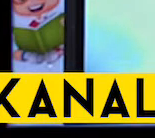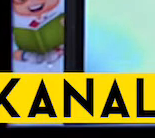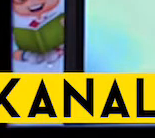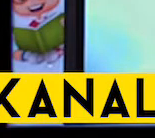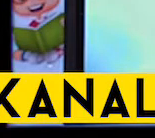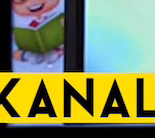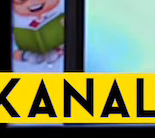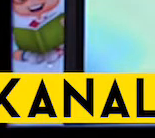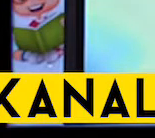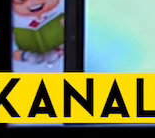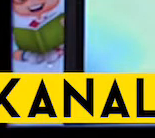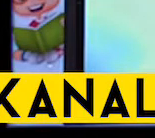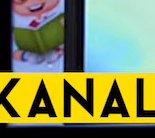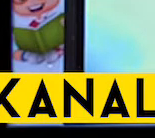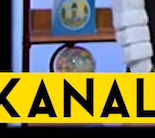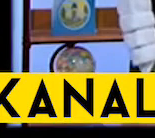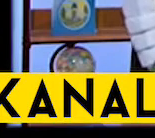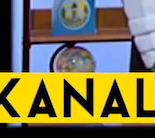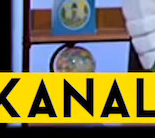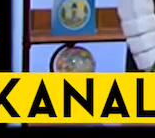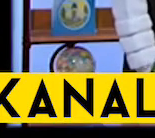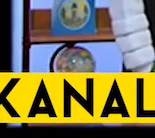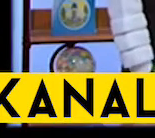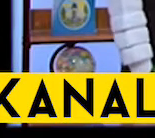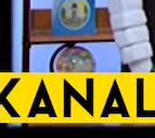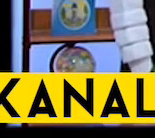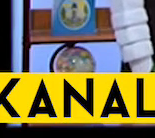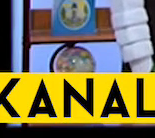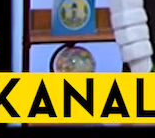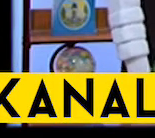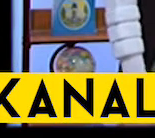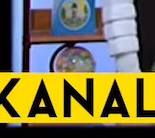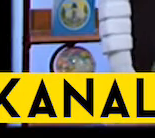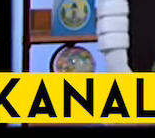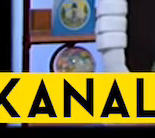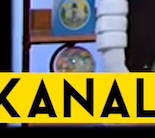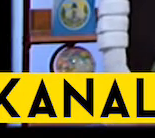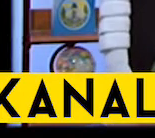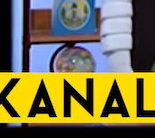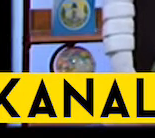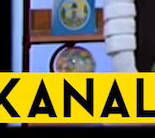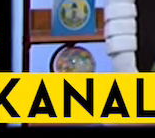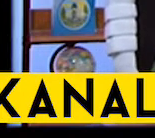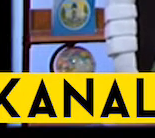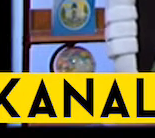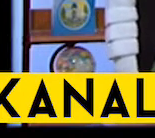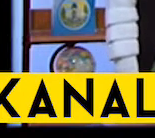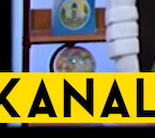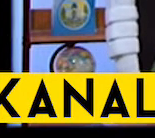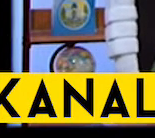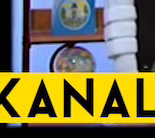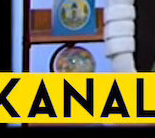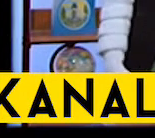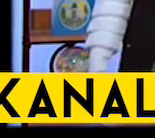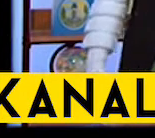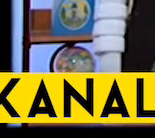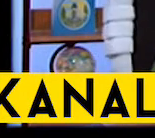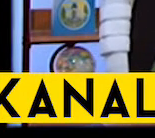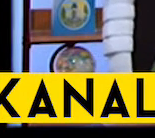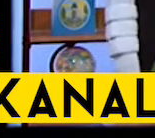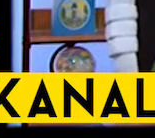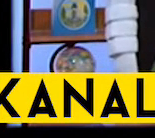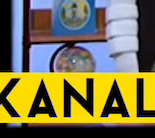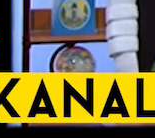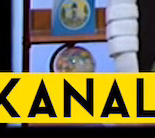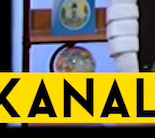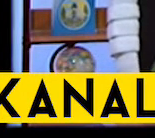when something happens. Looking at the name of this type, you can already understand that it is going to